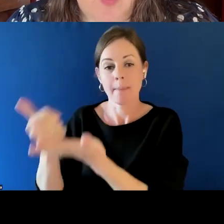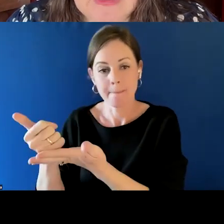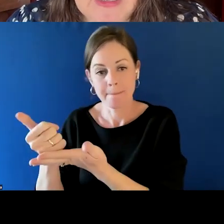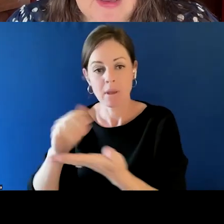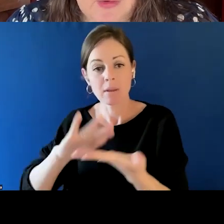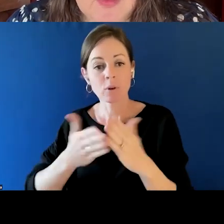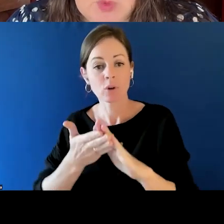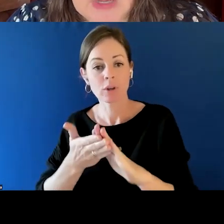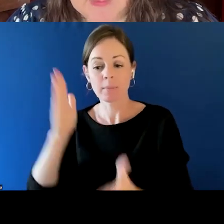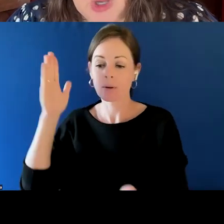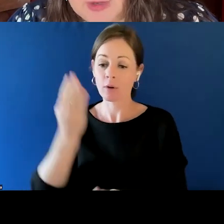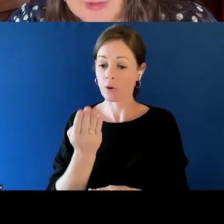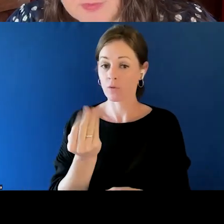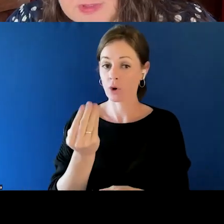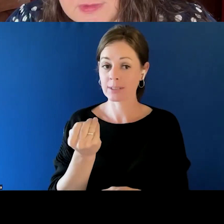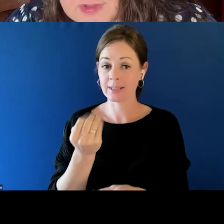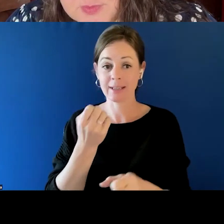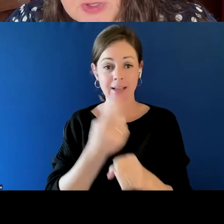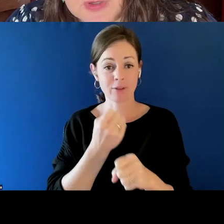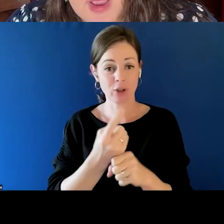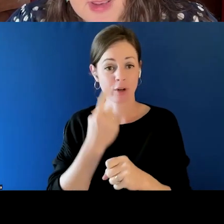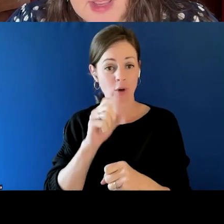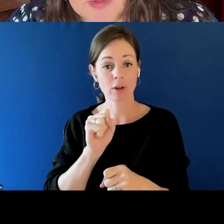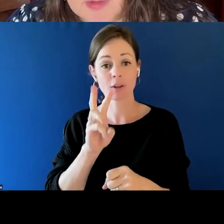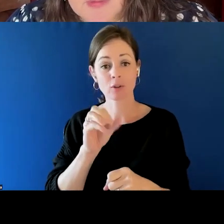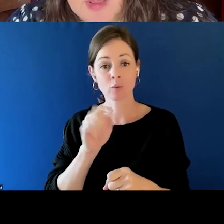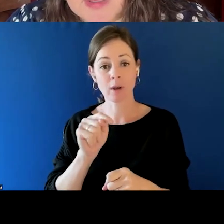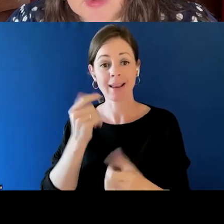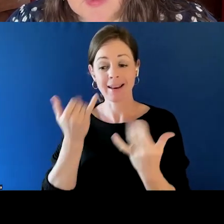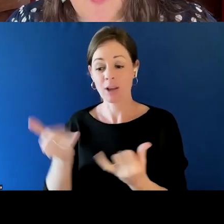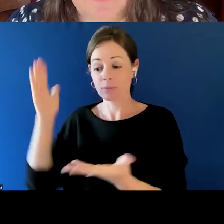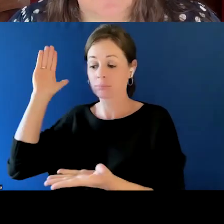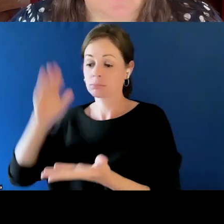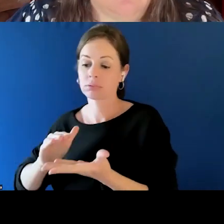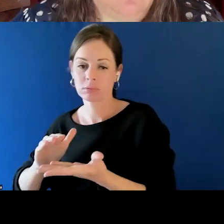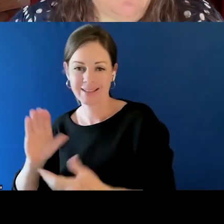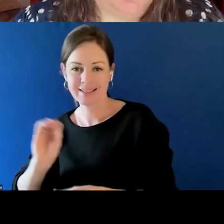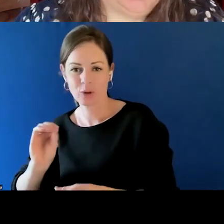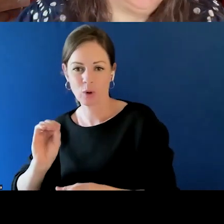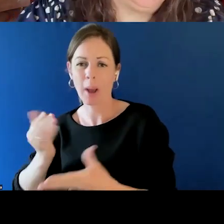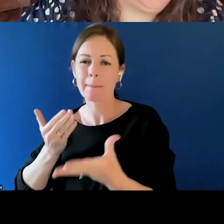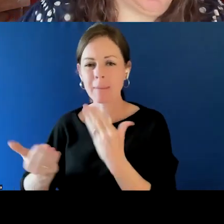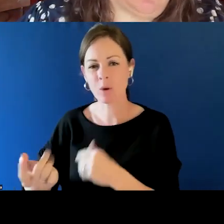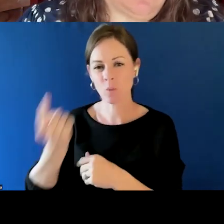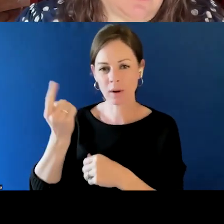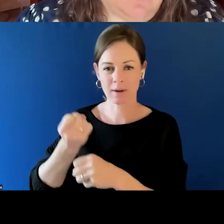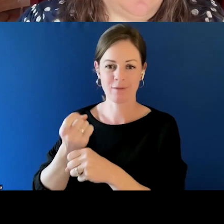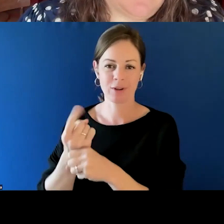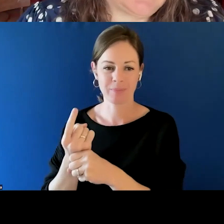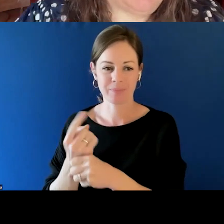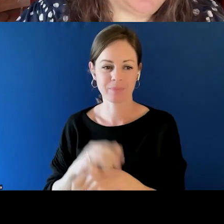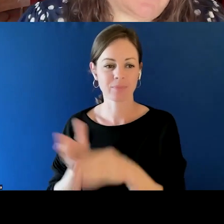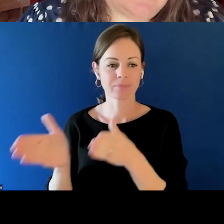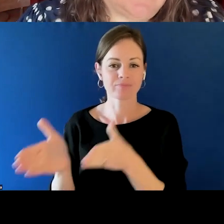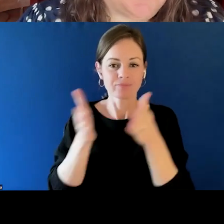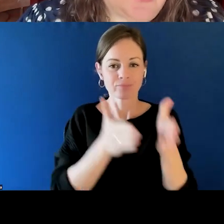from 14 a year of SWAT team call outs for this situation down to like 0 or 1 a year now. But then the blue part,